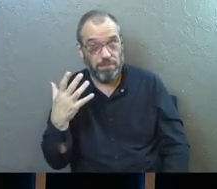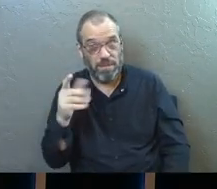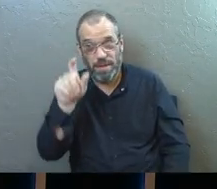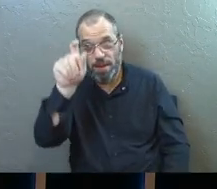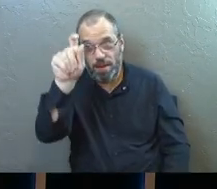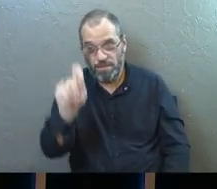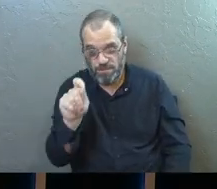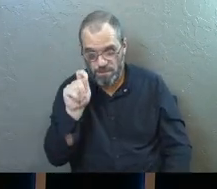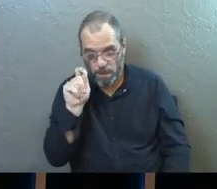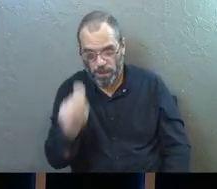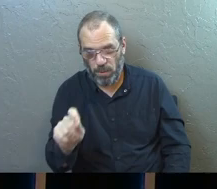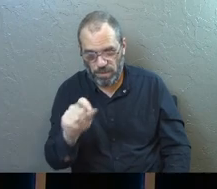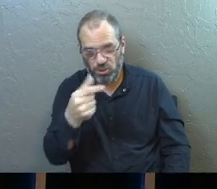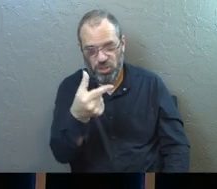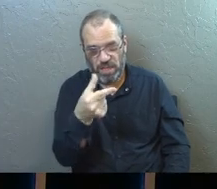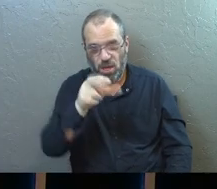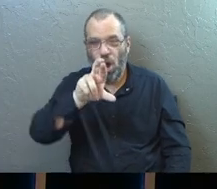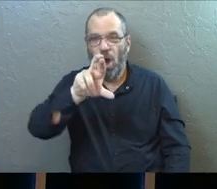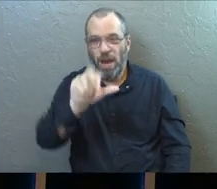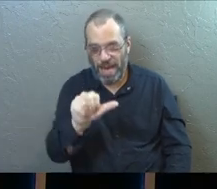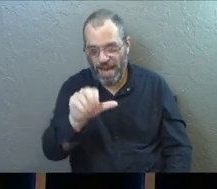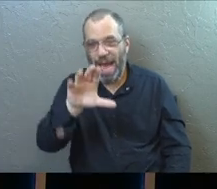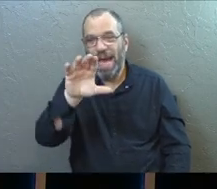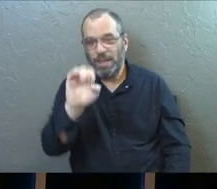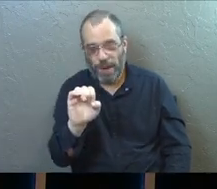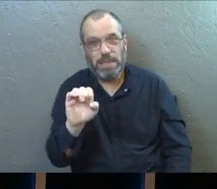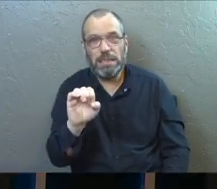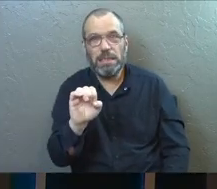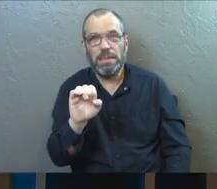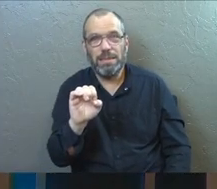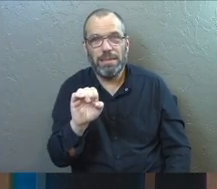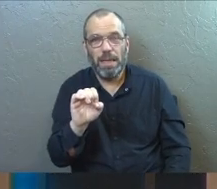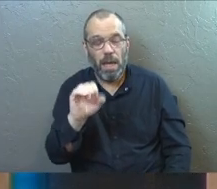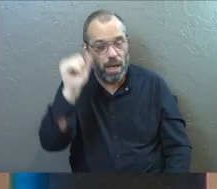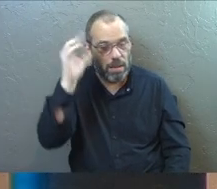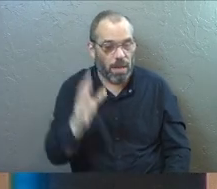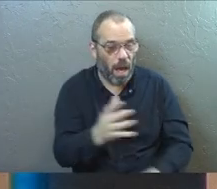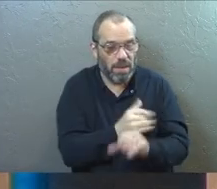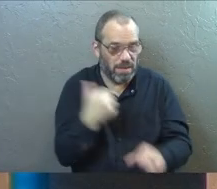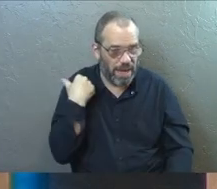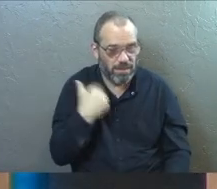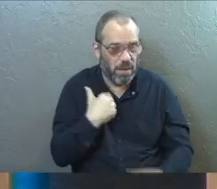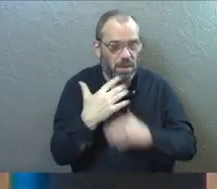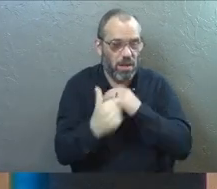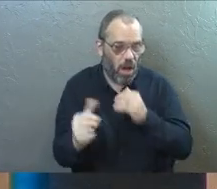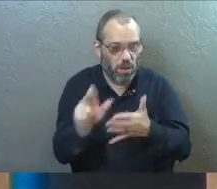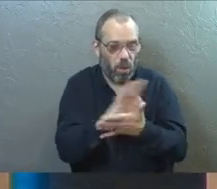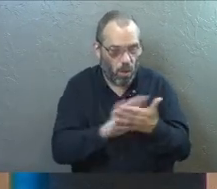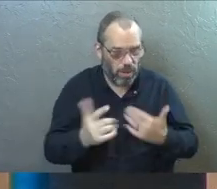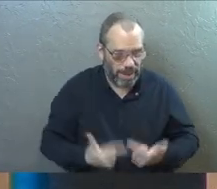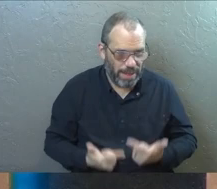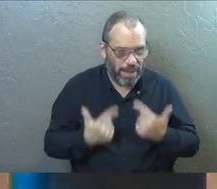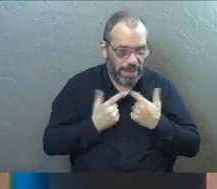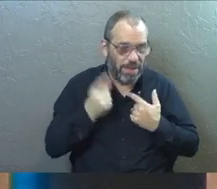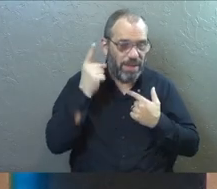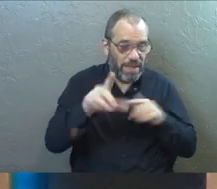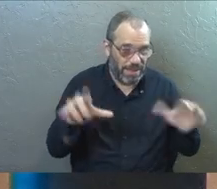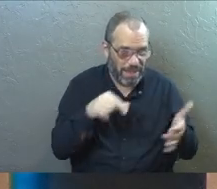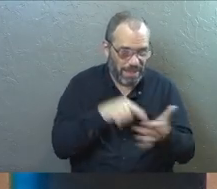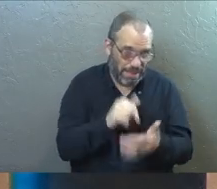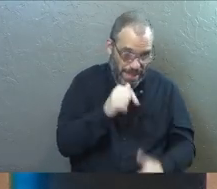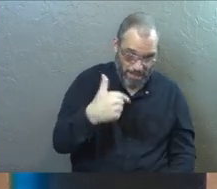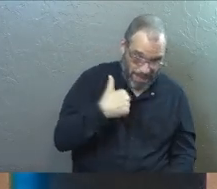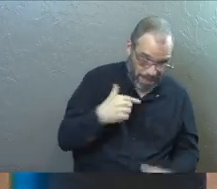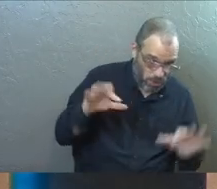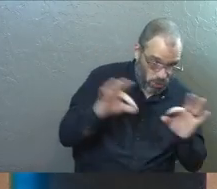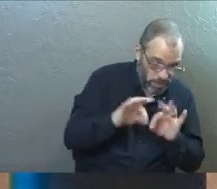on grace itself. It makes it bigger and bolder, all caps. 1 Timothy 1:9. For God saved us and called us to live a holy life. He did this not